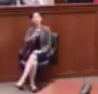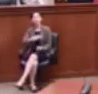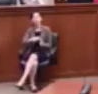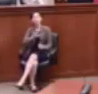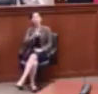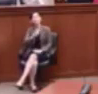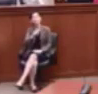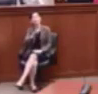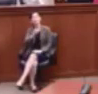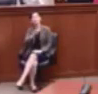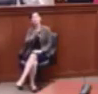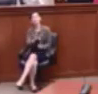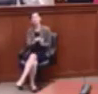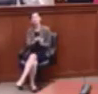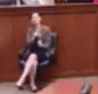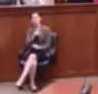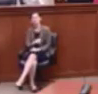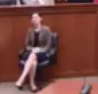BESE meeting.